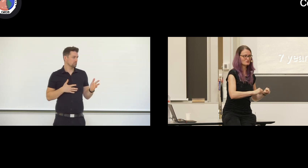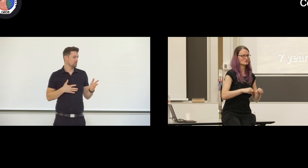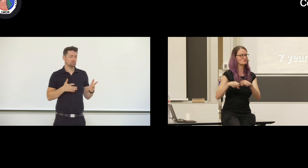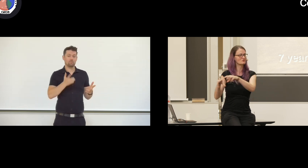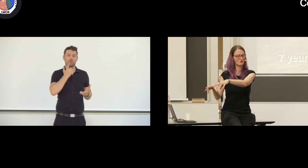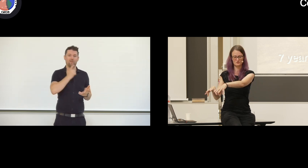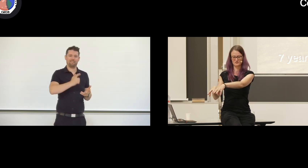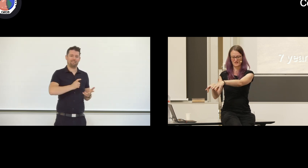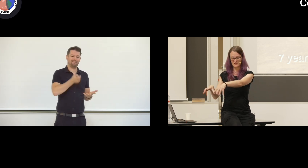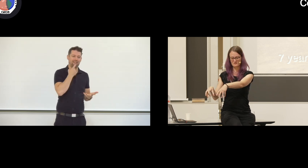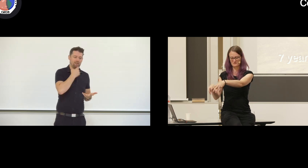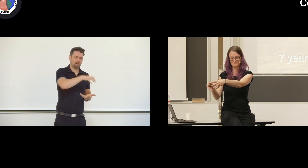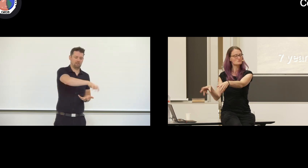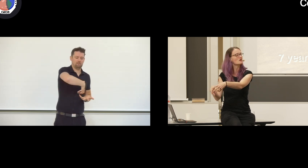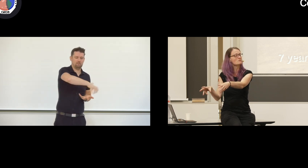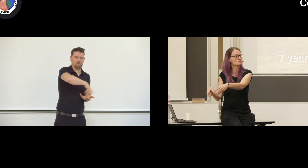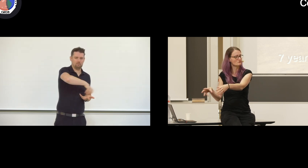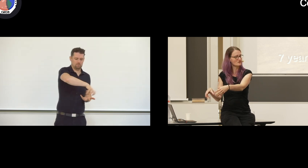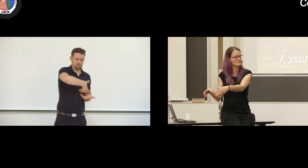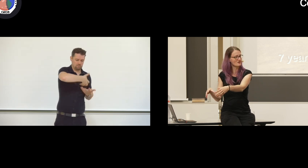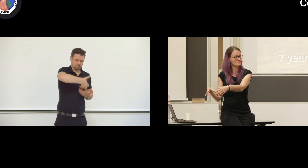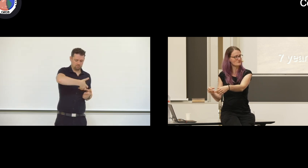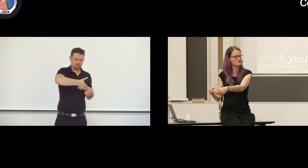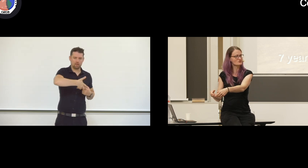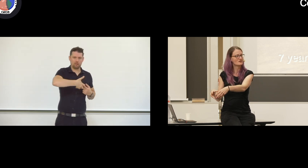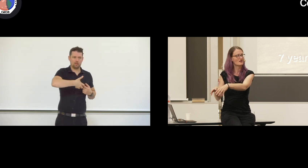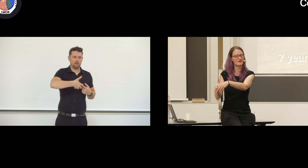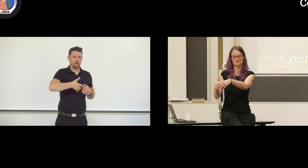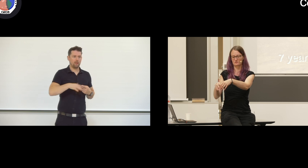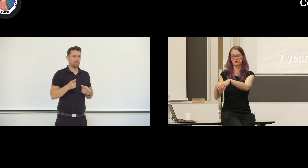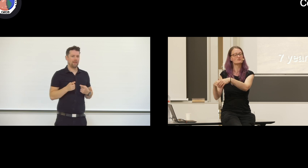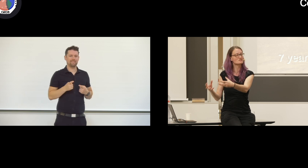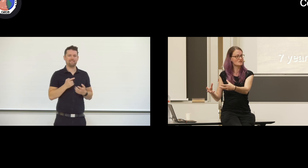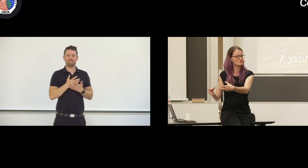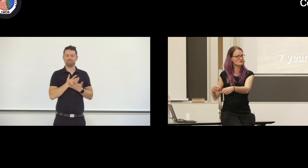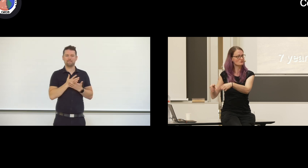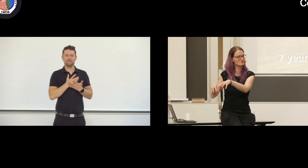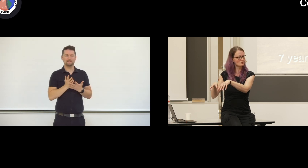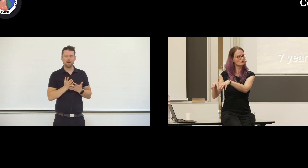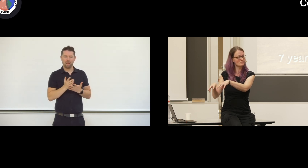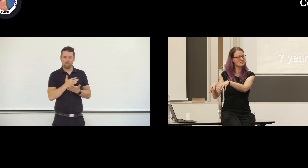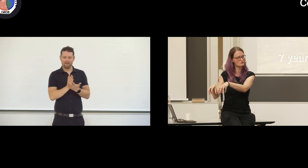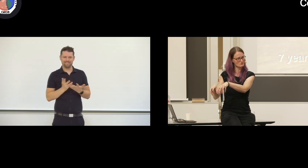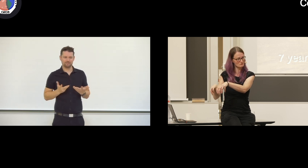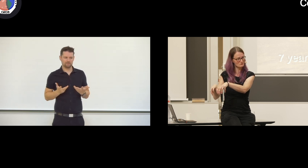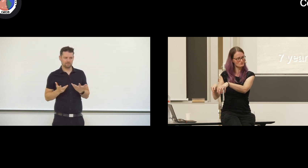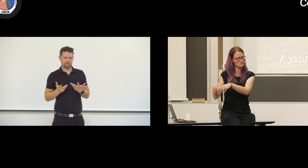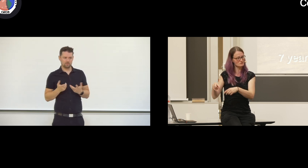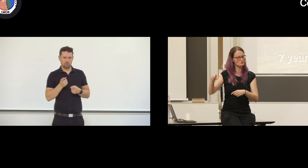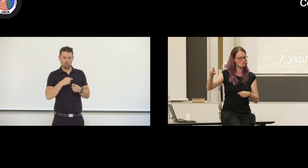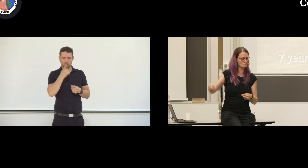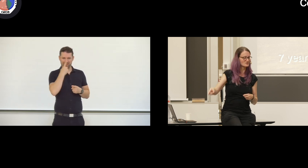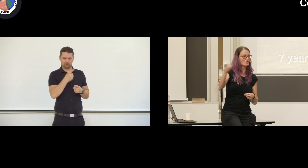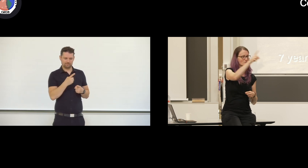these resources, but we could also take the spare parts or whatever we have manufactured and disassemble it and reuse those